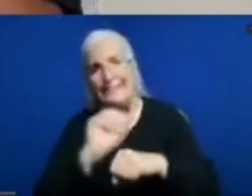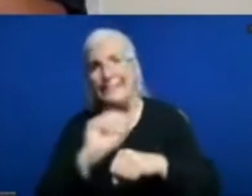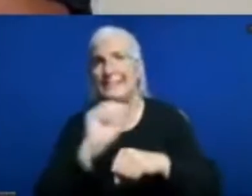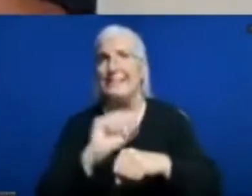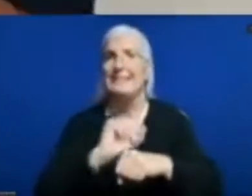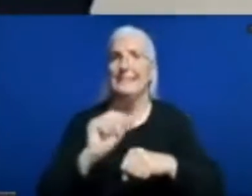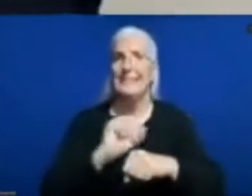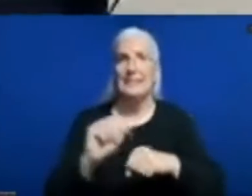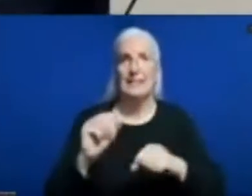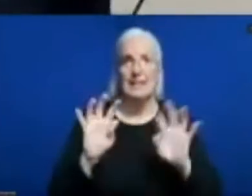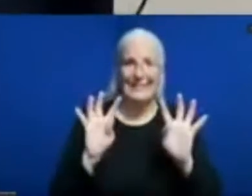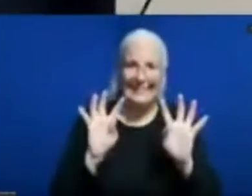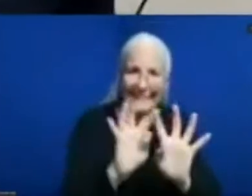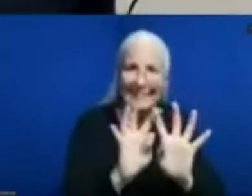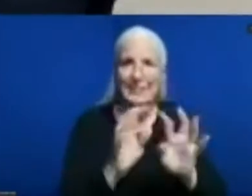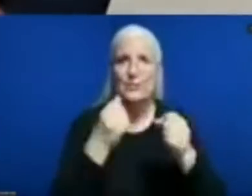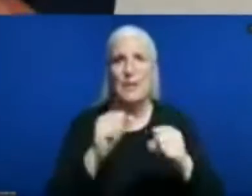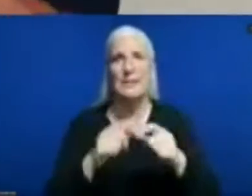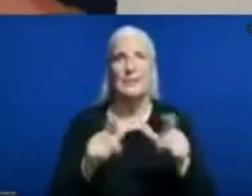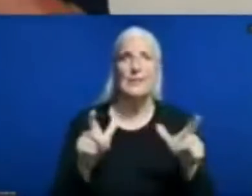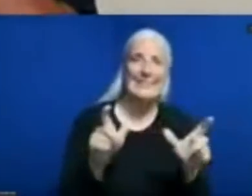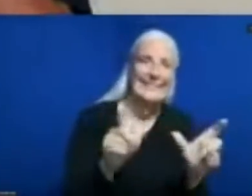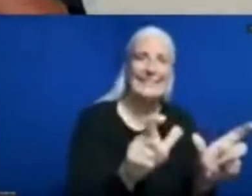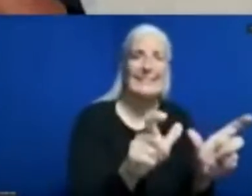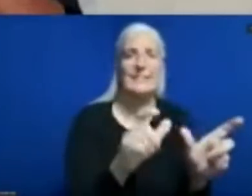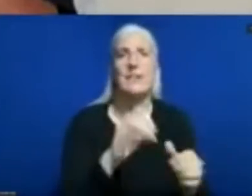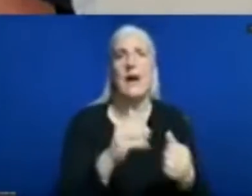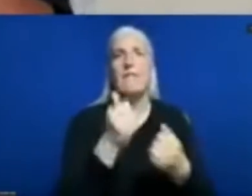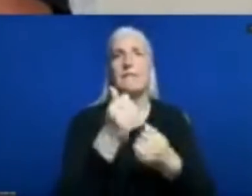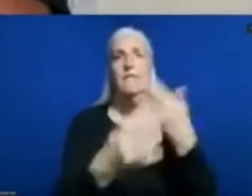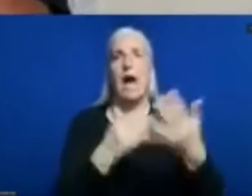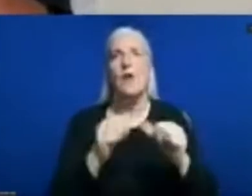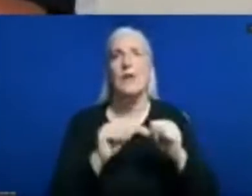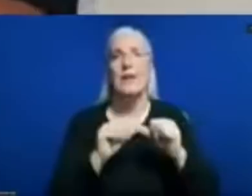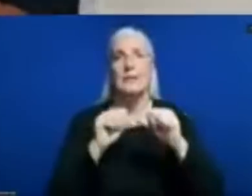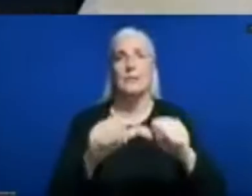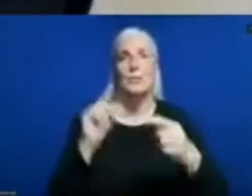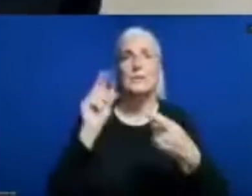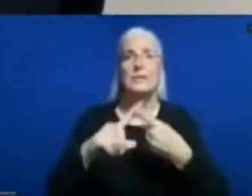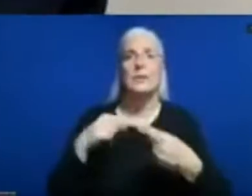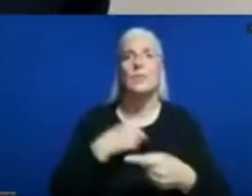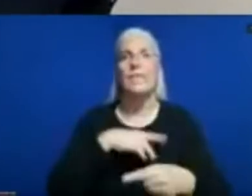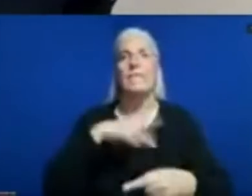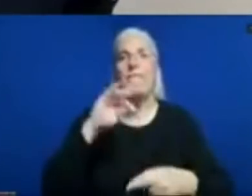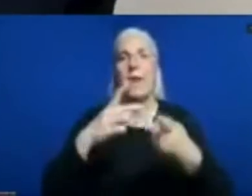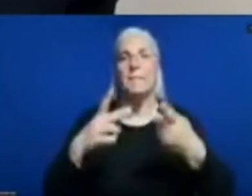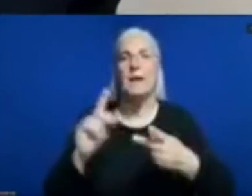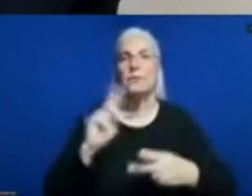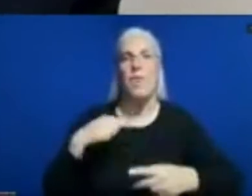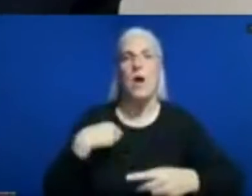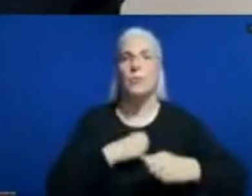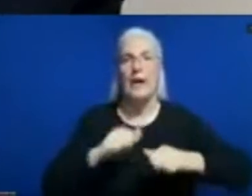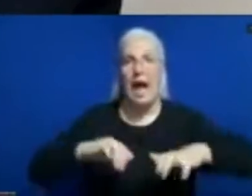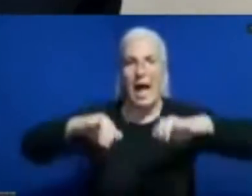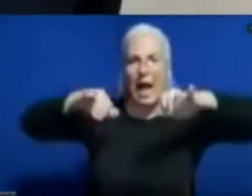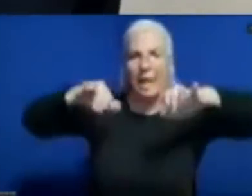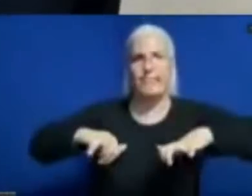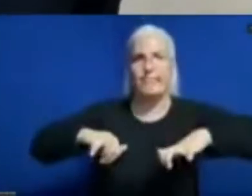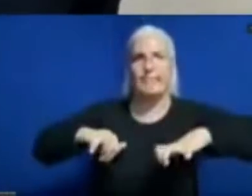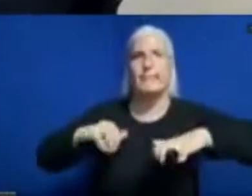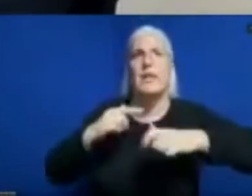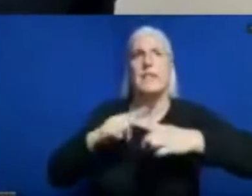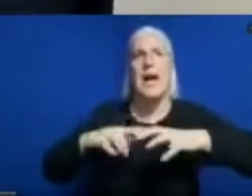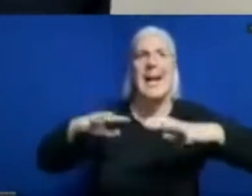to do so until we can find a way to cut it off. We had some help with the air tankers today, but when we're dealing with a fire that's on top of an escarpment, moving